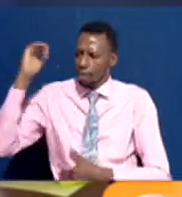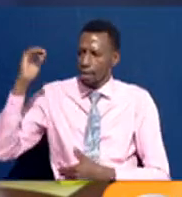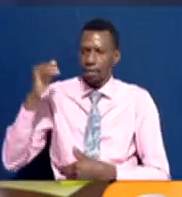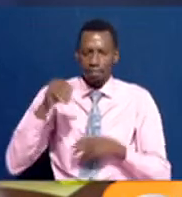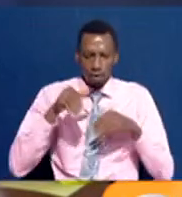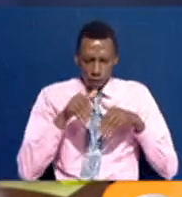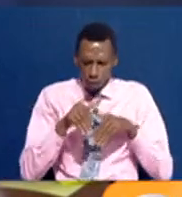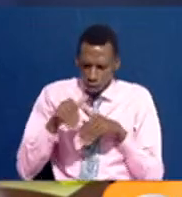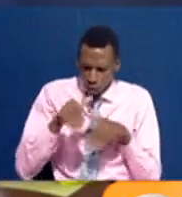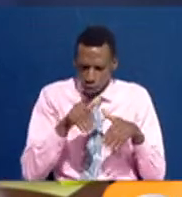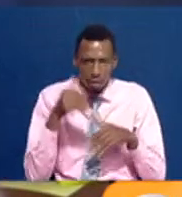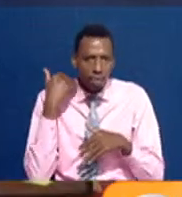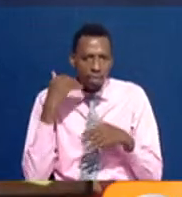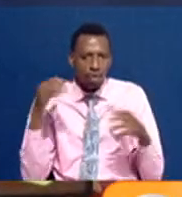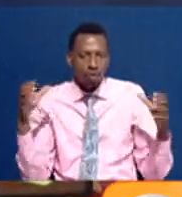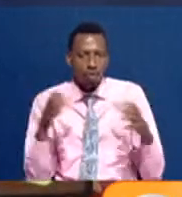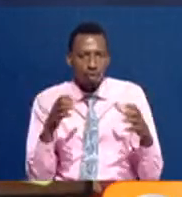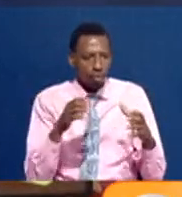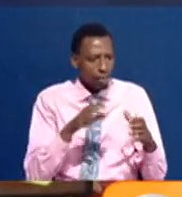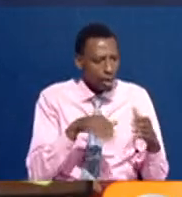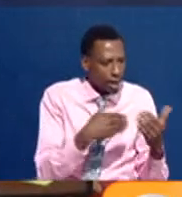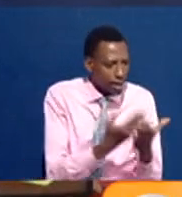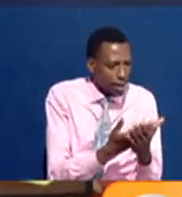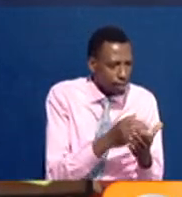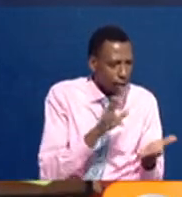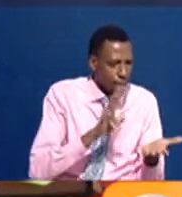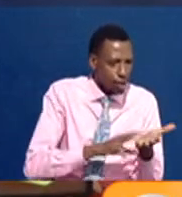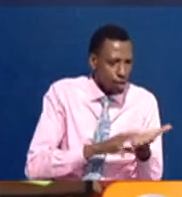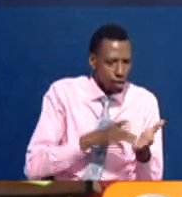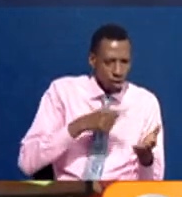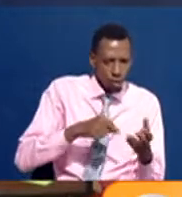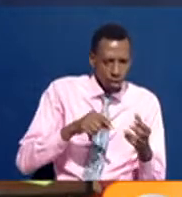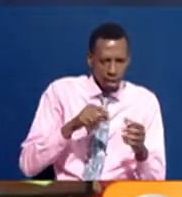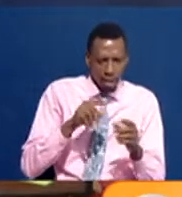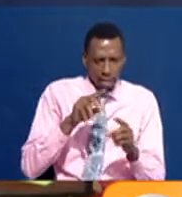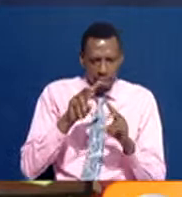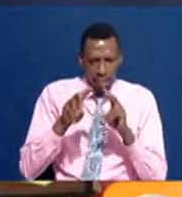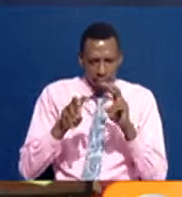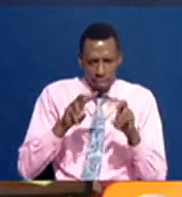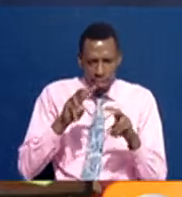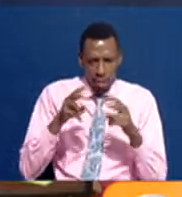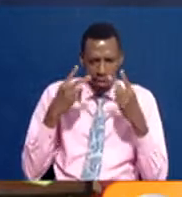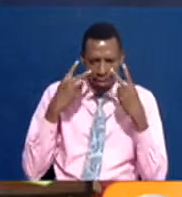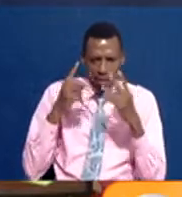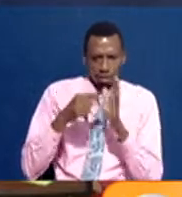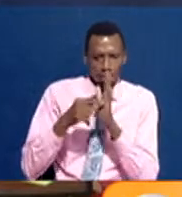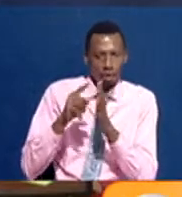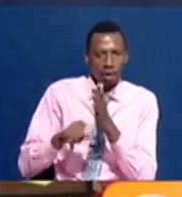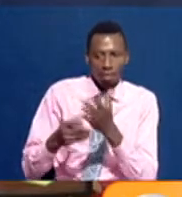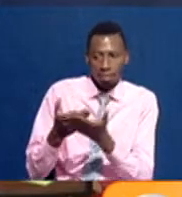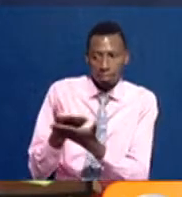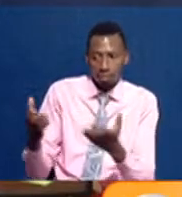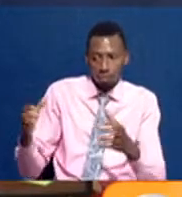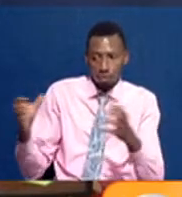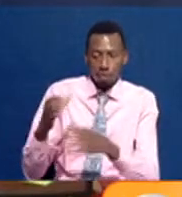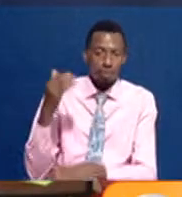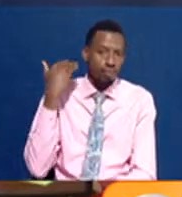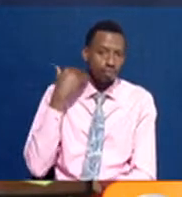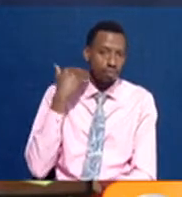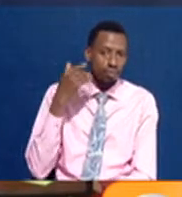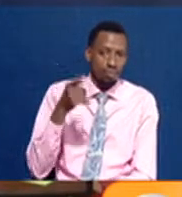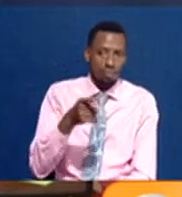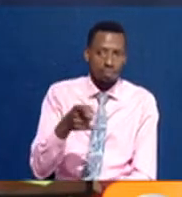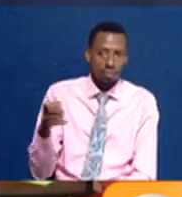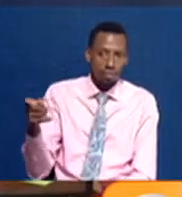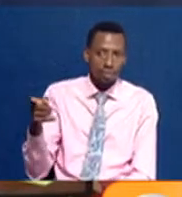wakora, wakapita hapa Migori. Analysis yetu inatuonyesha ya kwamba hawa wezi wamekuwa